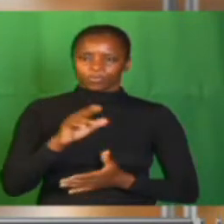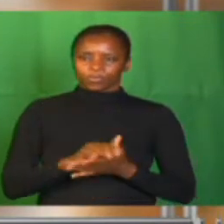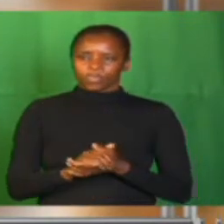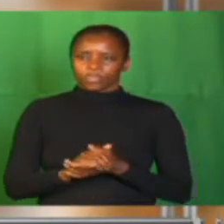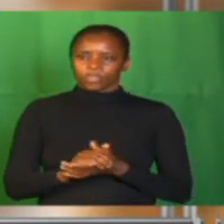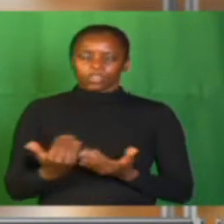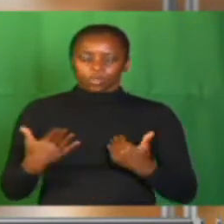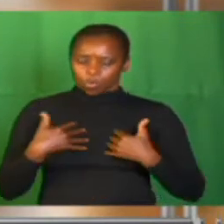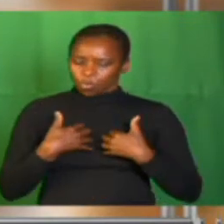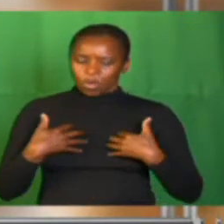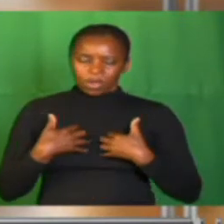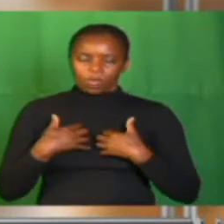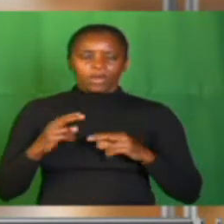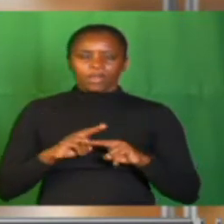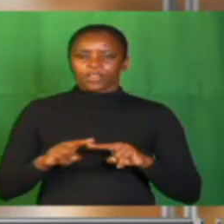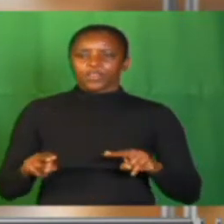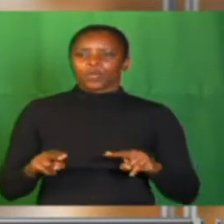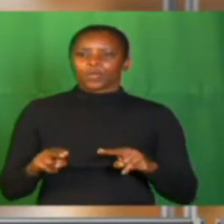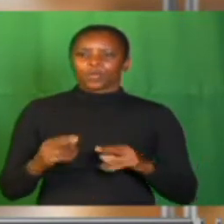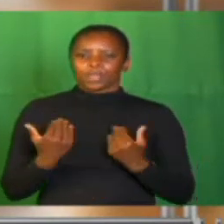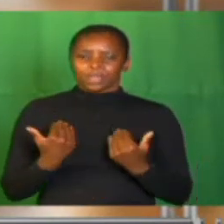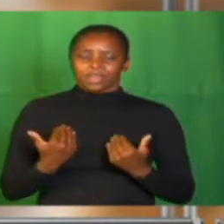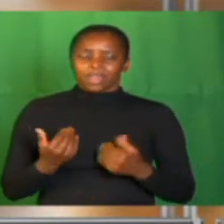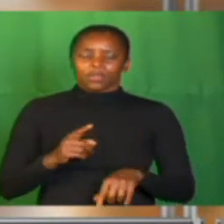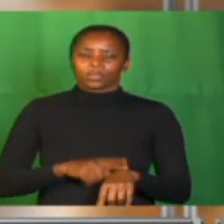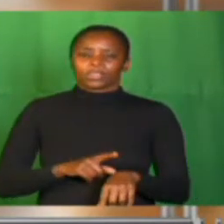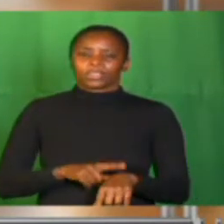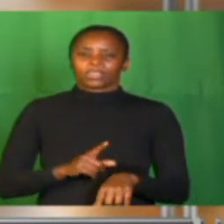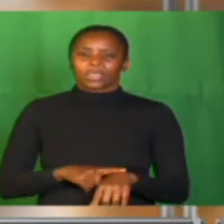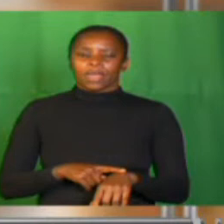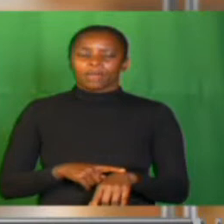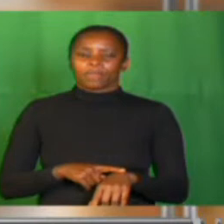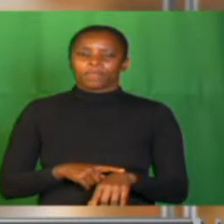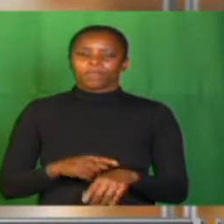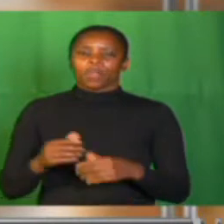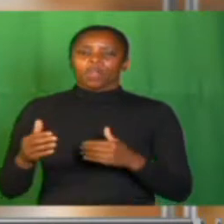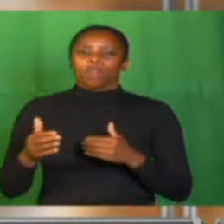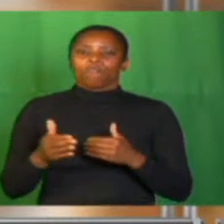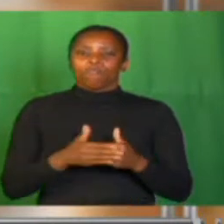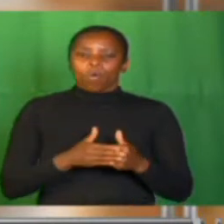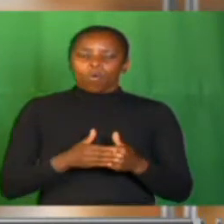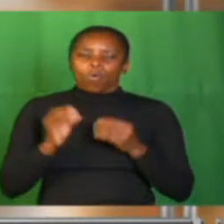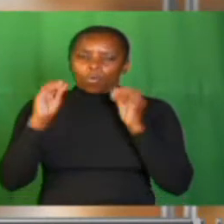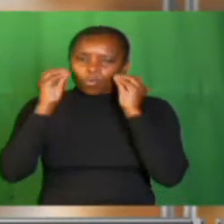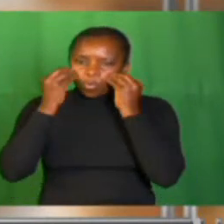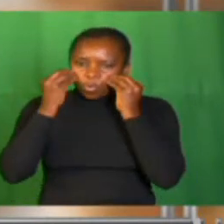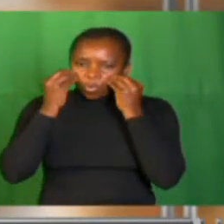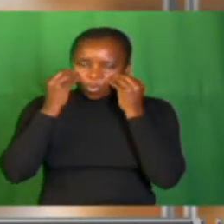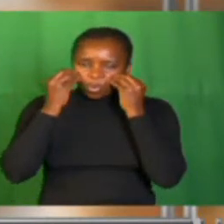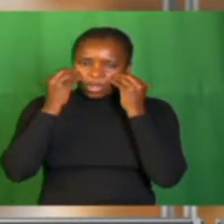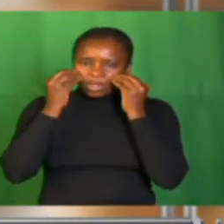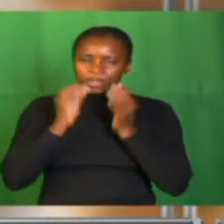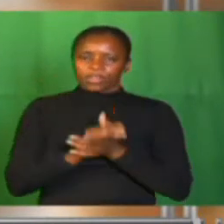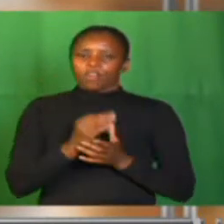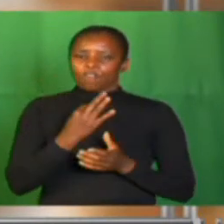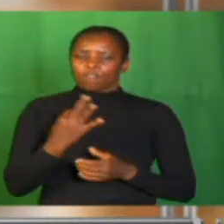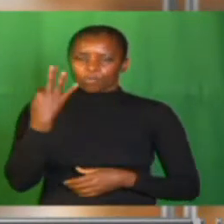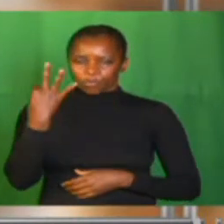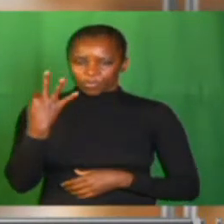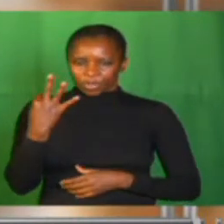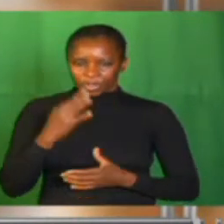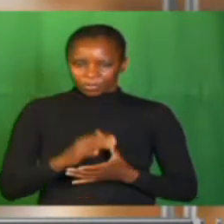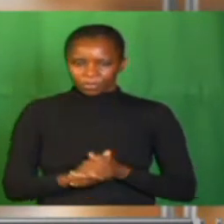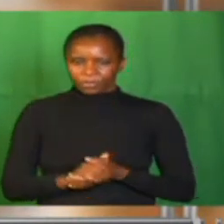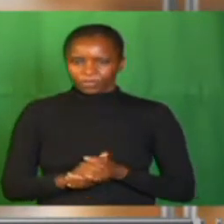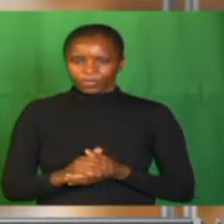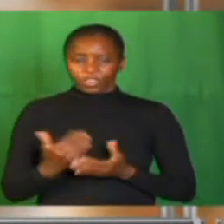not worry. Up next is my colleague, Nogwazi Dlamini, who is going to be presenting the next subject for Form 3 learners. So